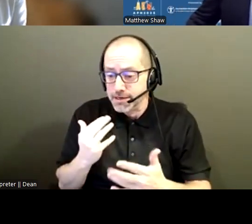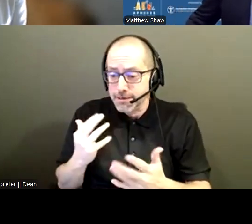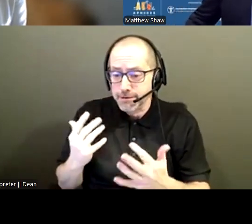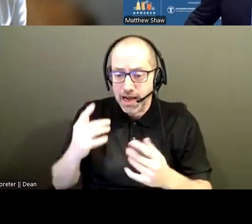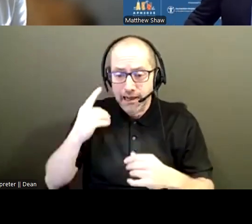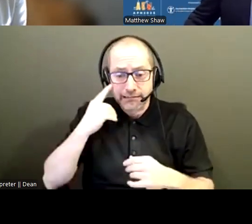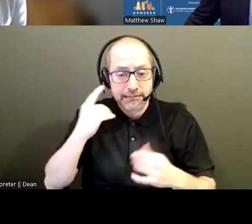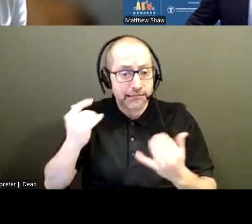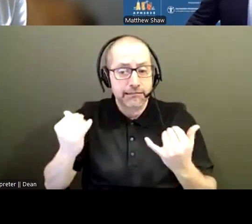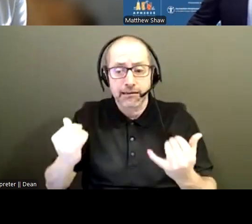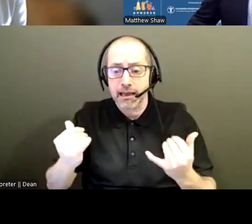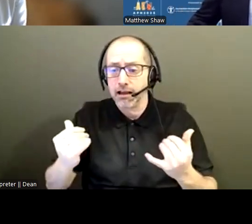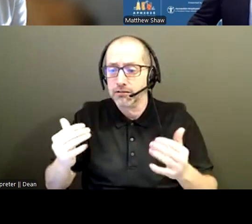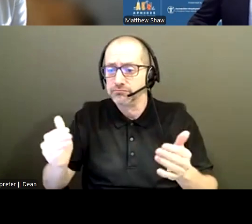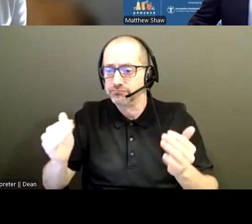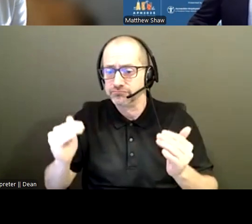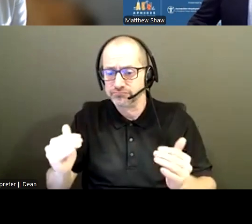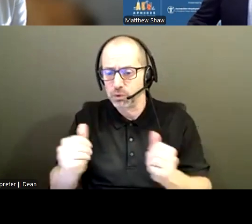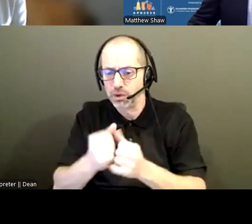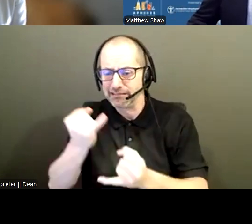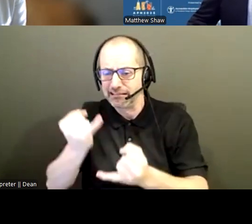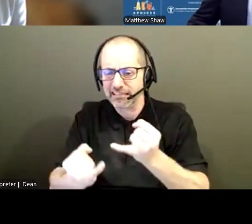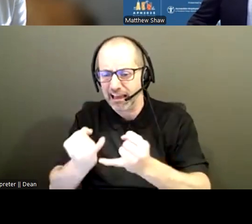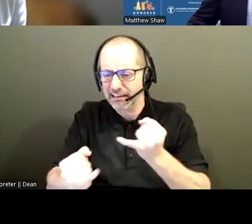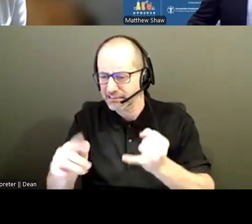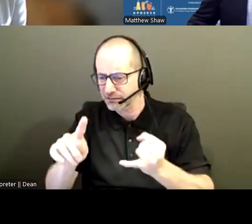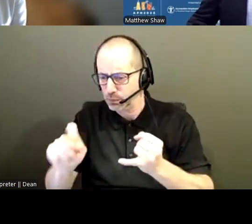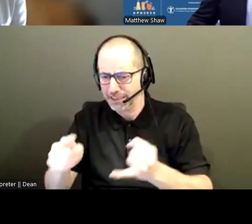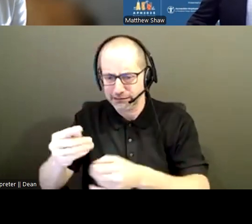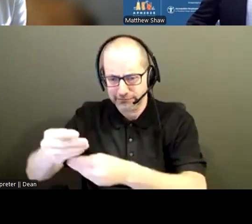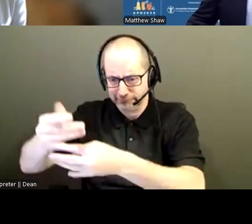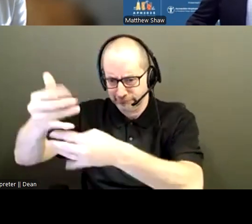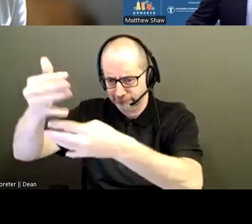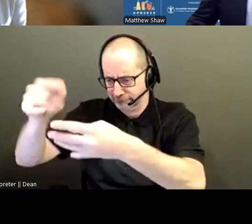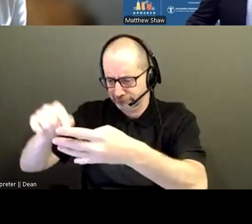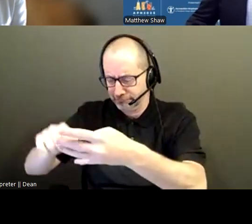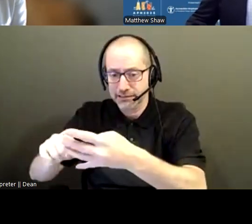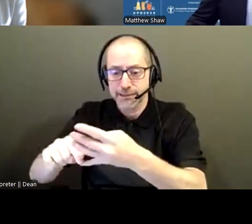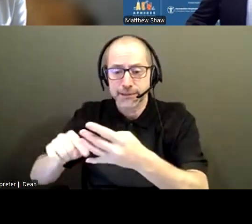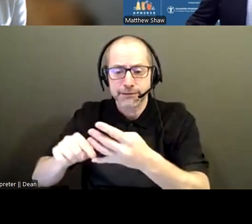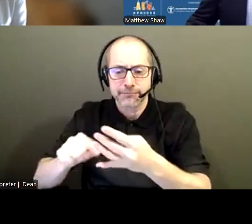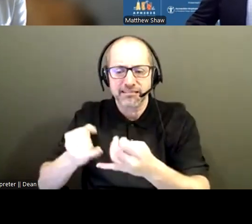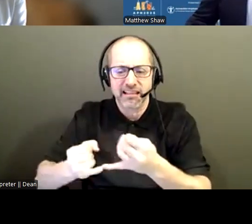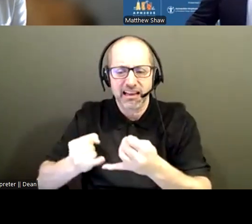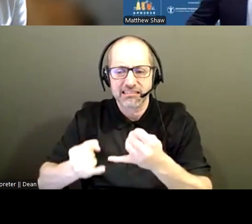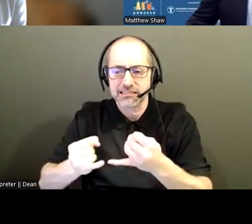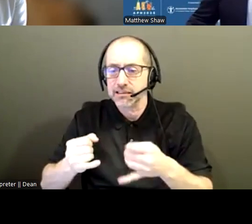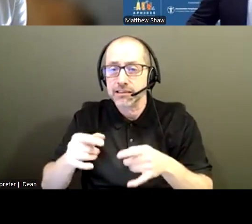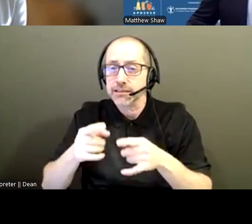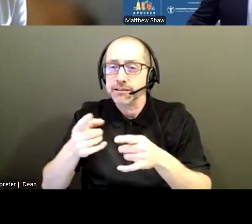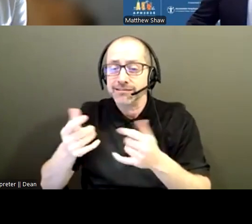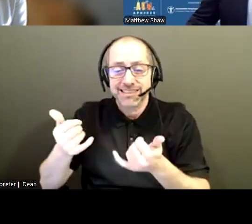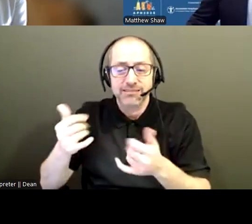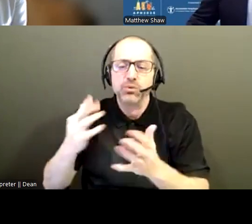going to go with the last one. Is Does the panel have any good